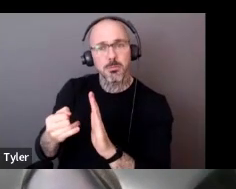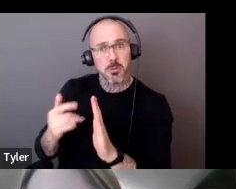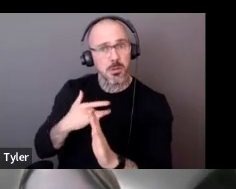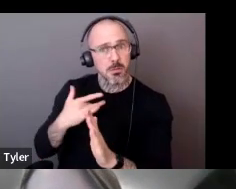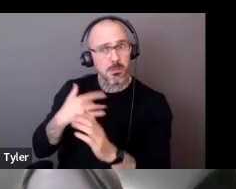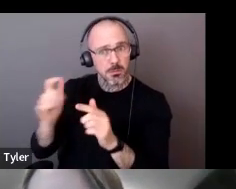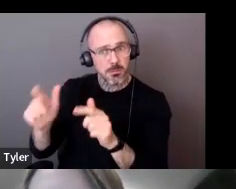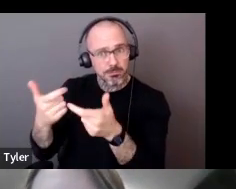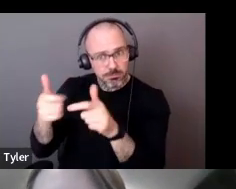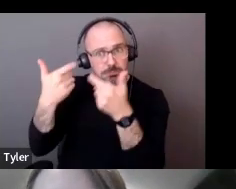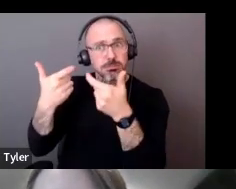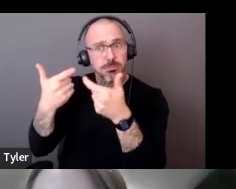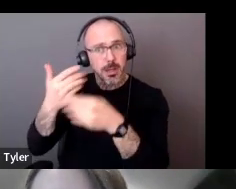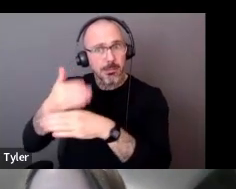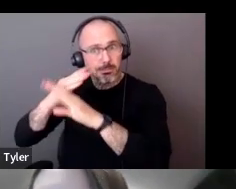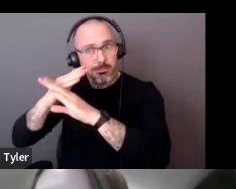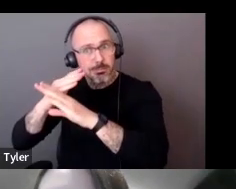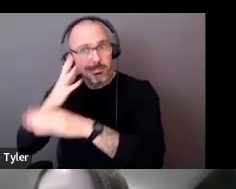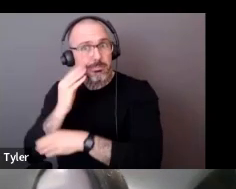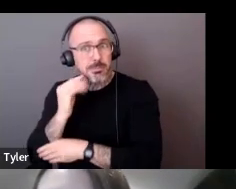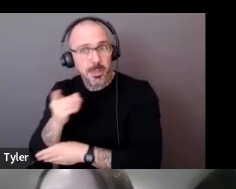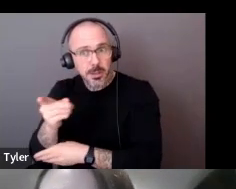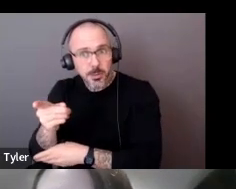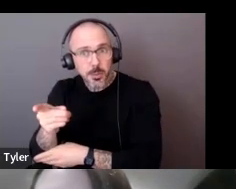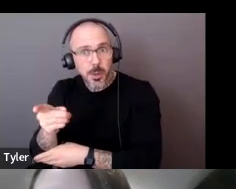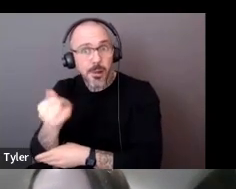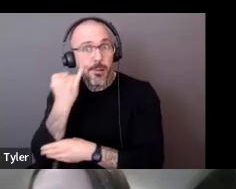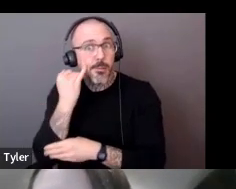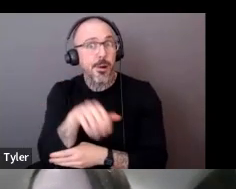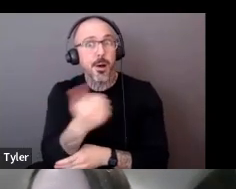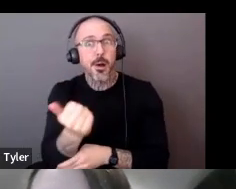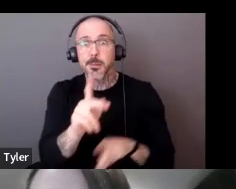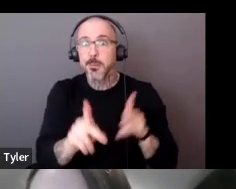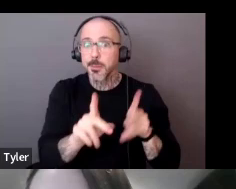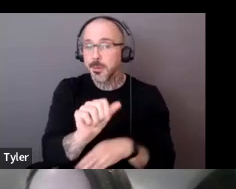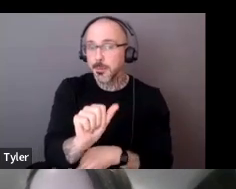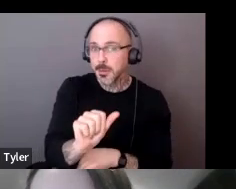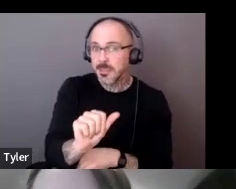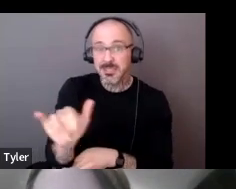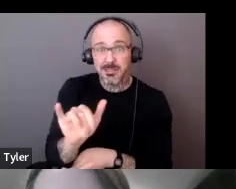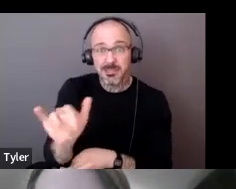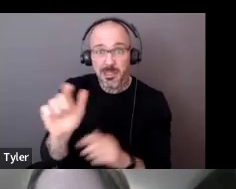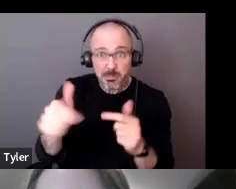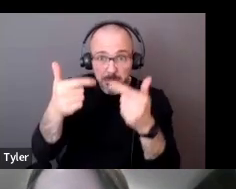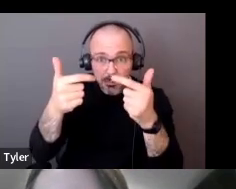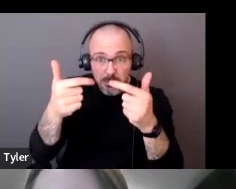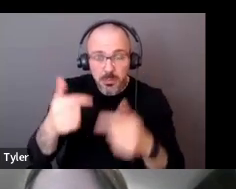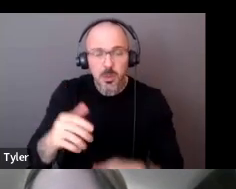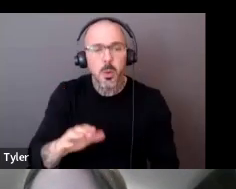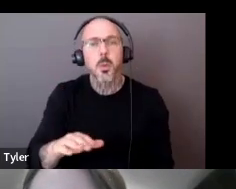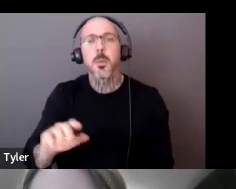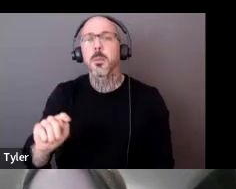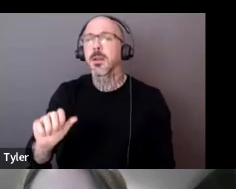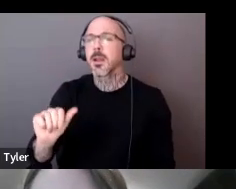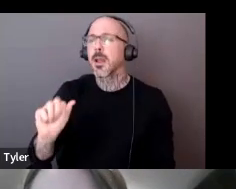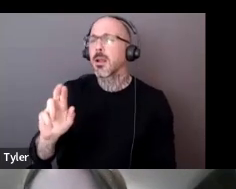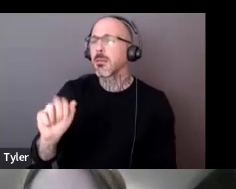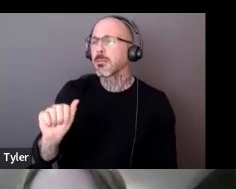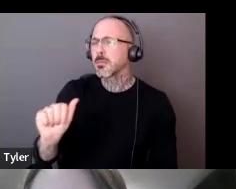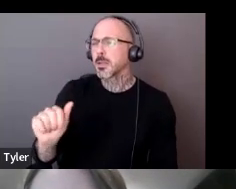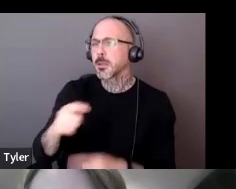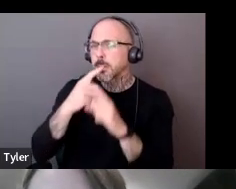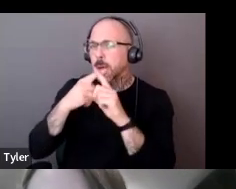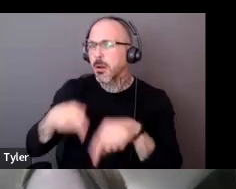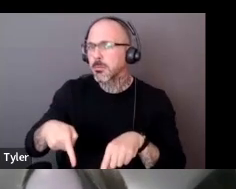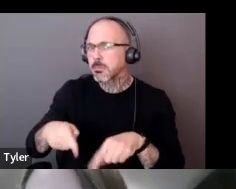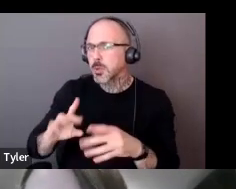with disabilities face in other jobs? Oh, sorry, Tara, I see you've unmuted. Did you want to make a comment about what Paul had mentioned about